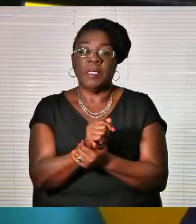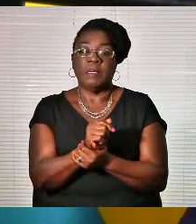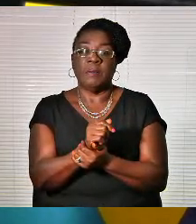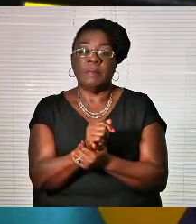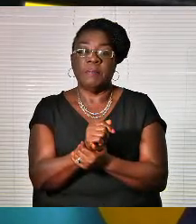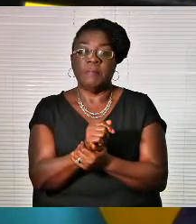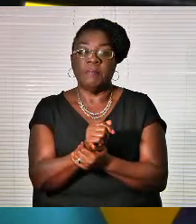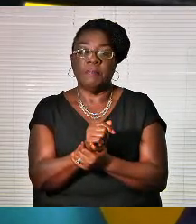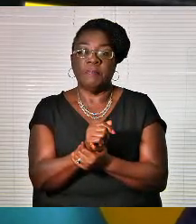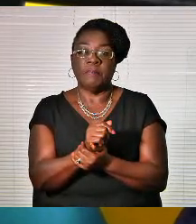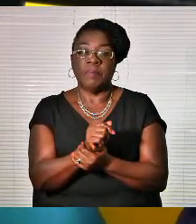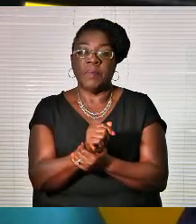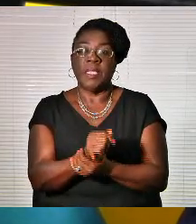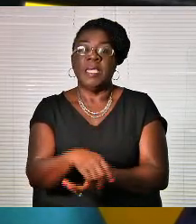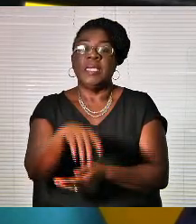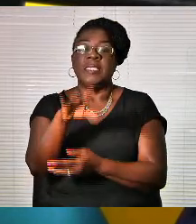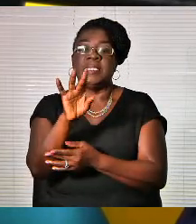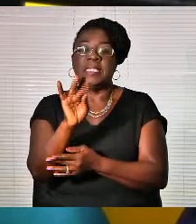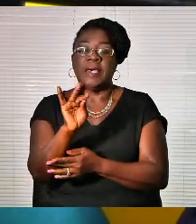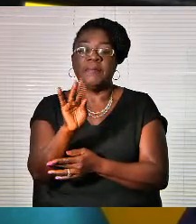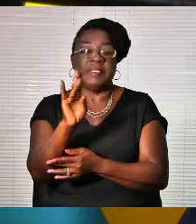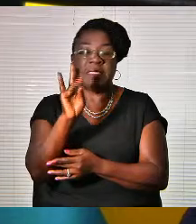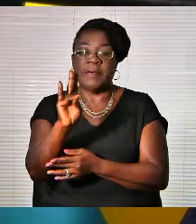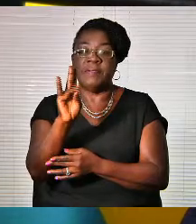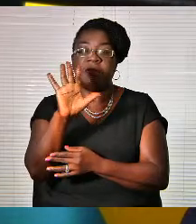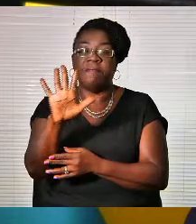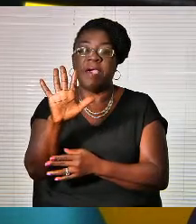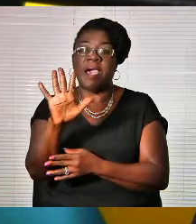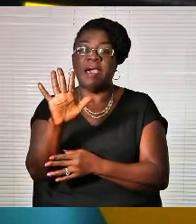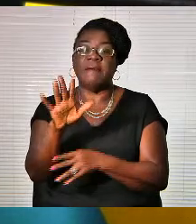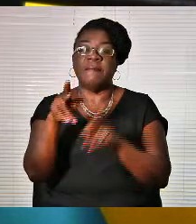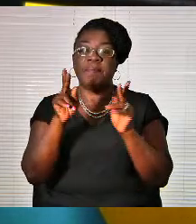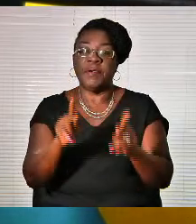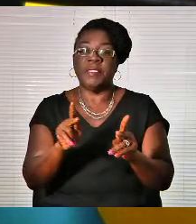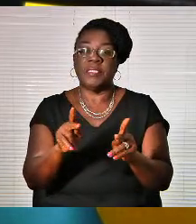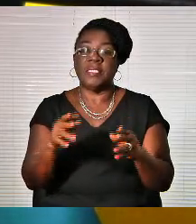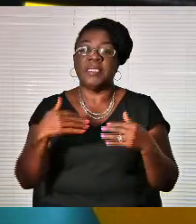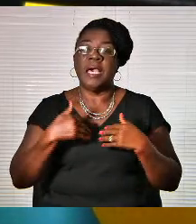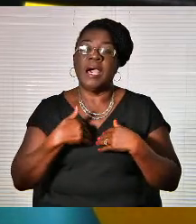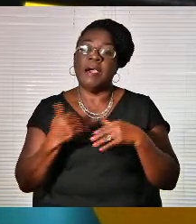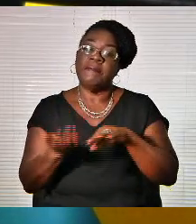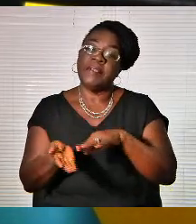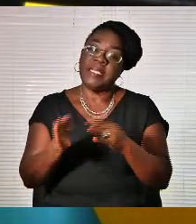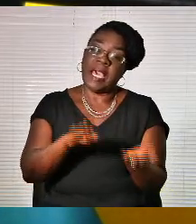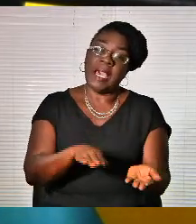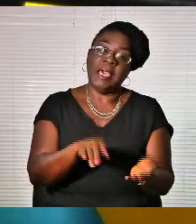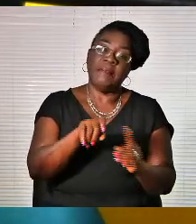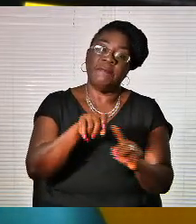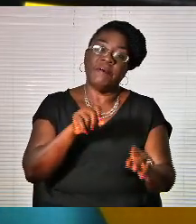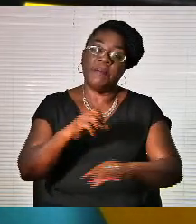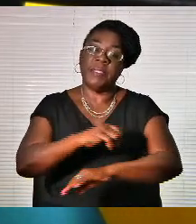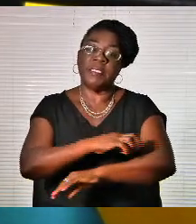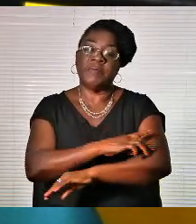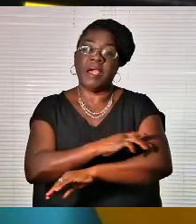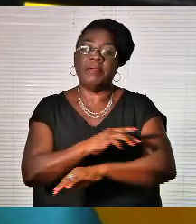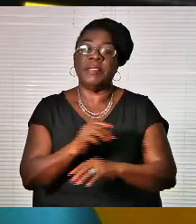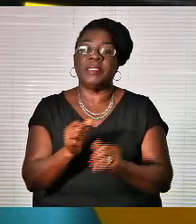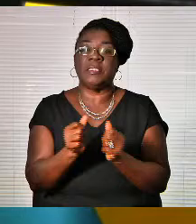Unfortunately, 75 people have either died with or from